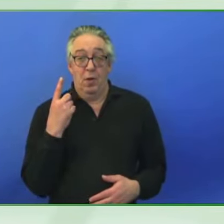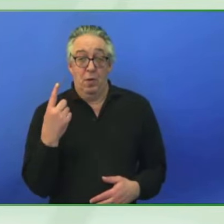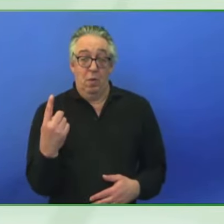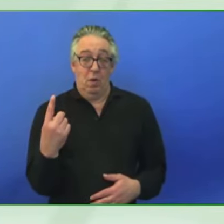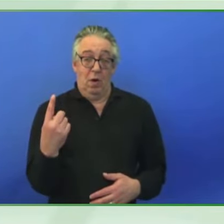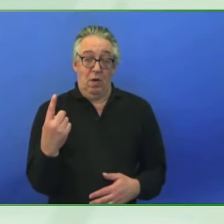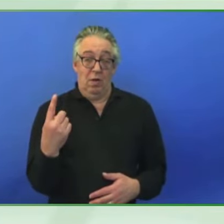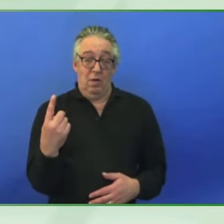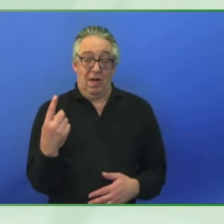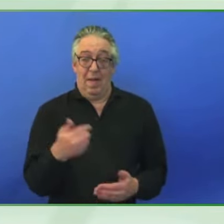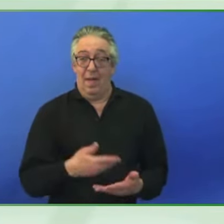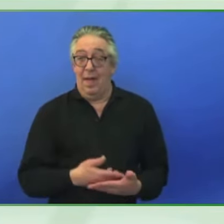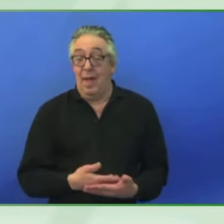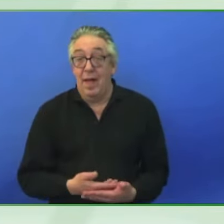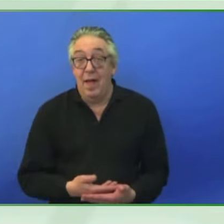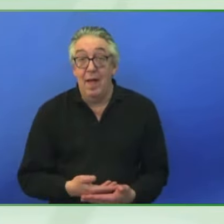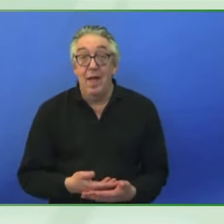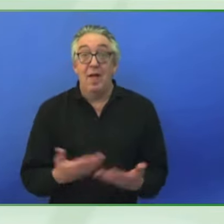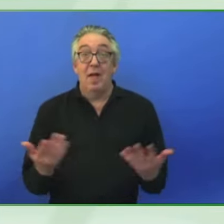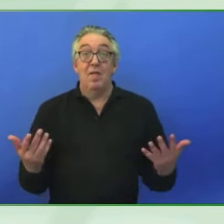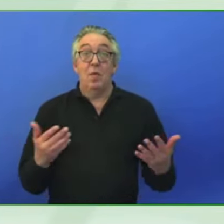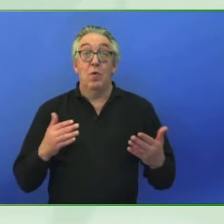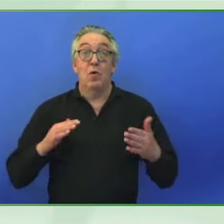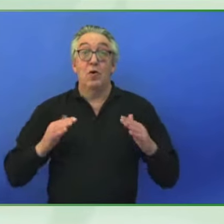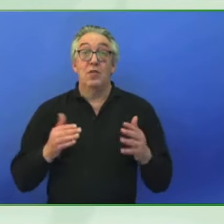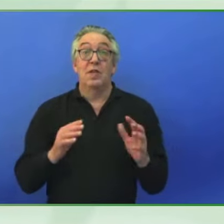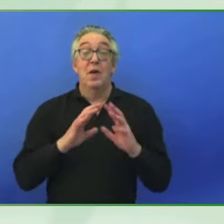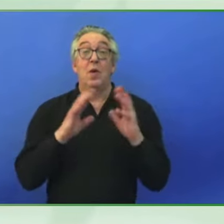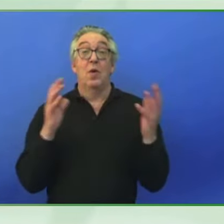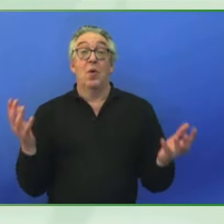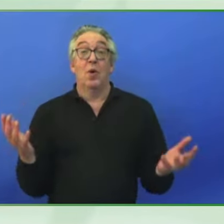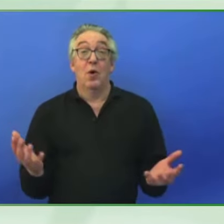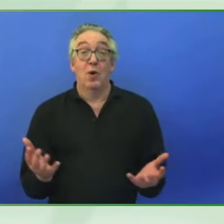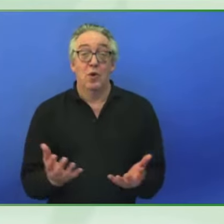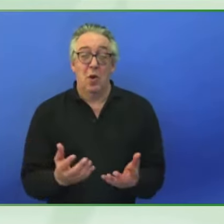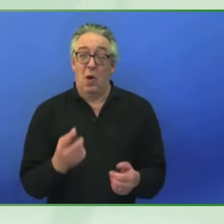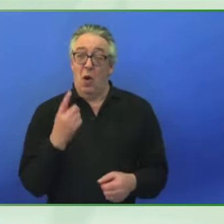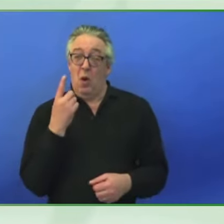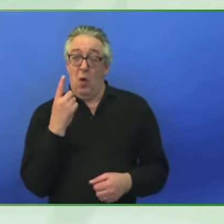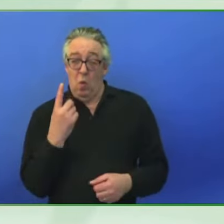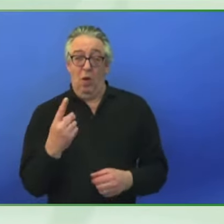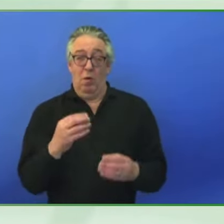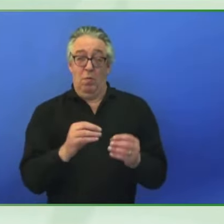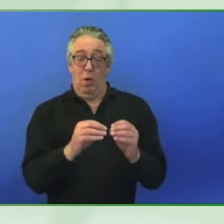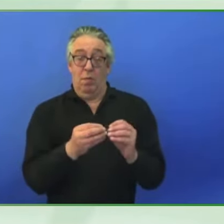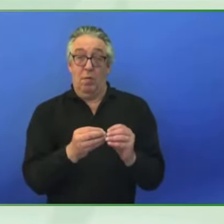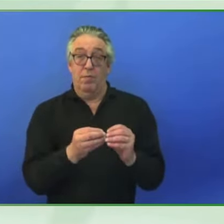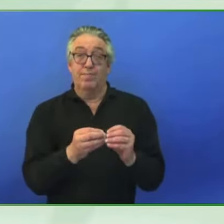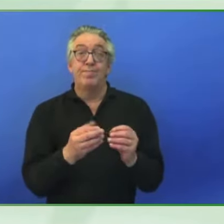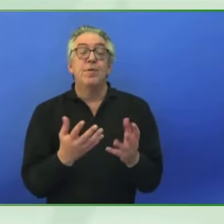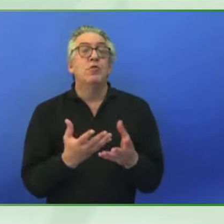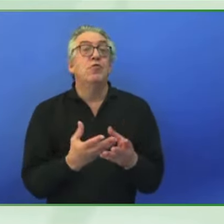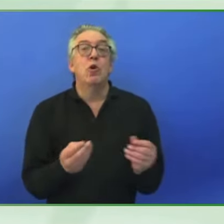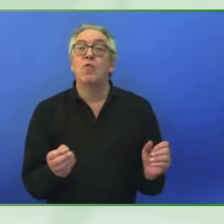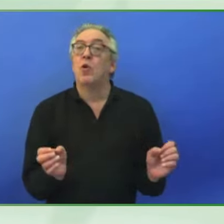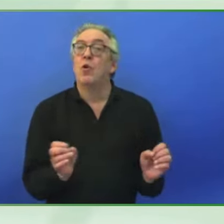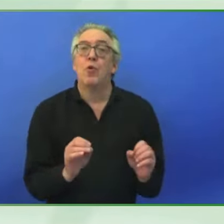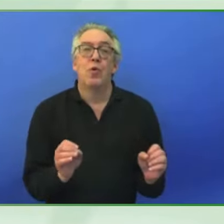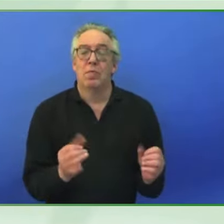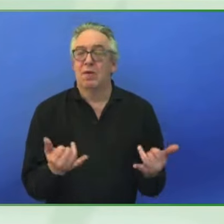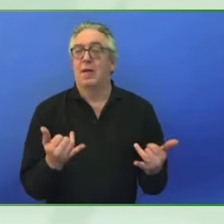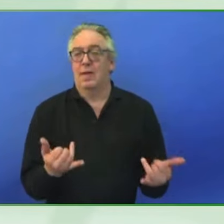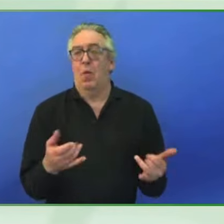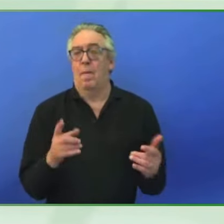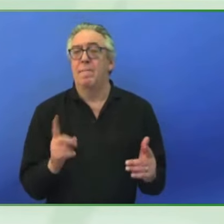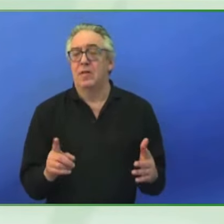and it's a challenge that has not been really solved, and it's time to do that. And I think as a